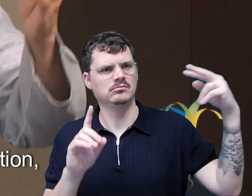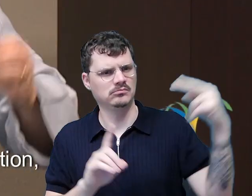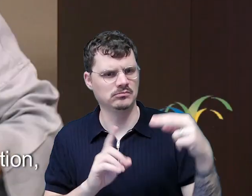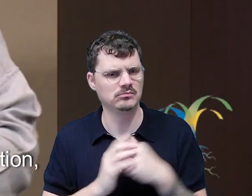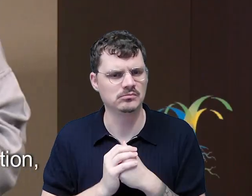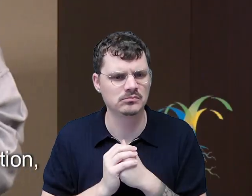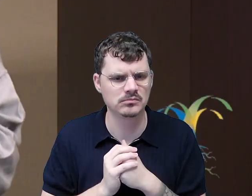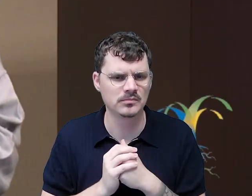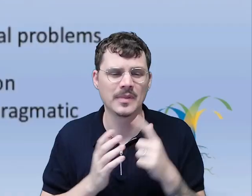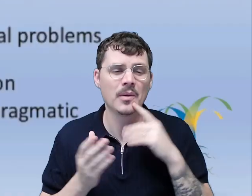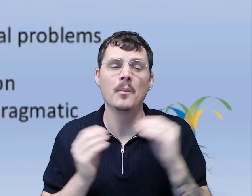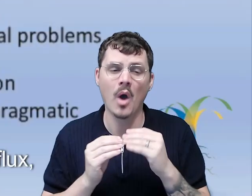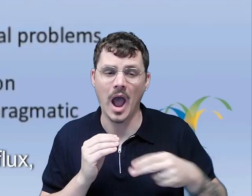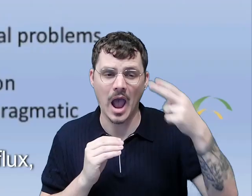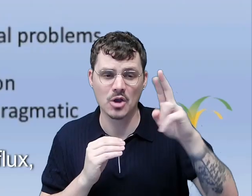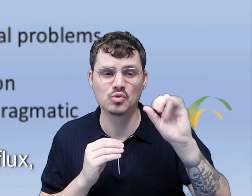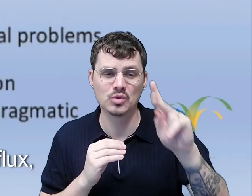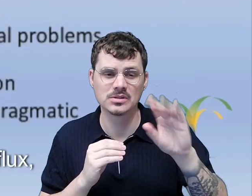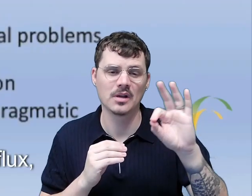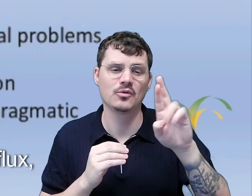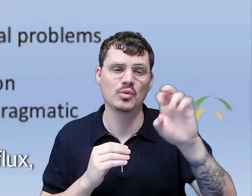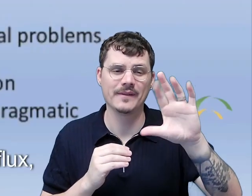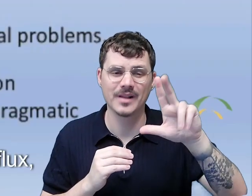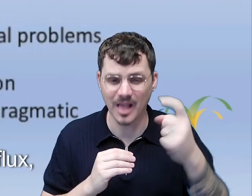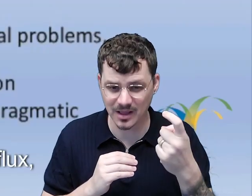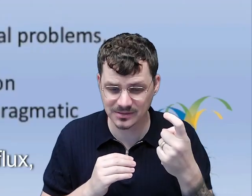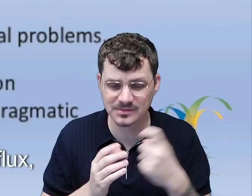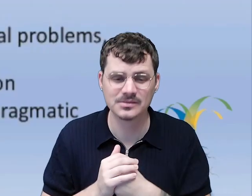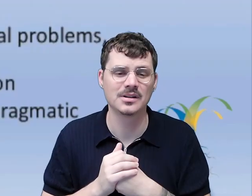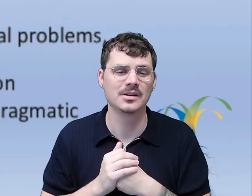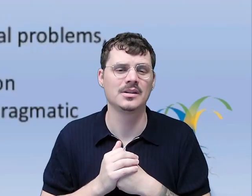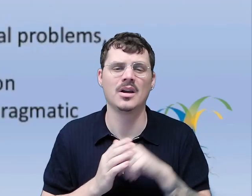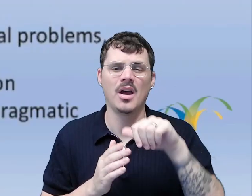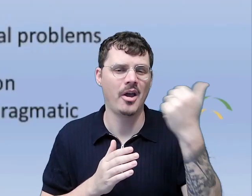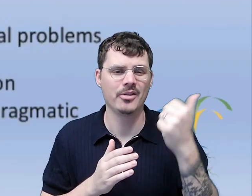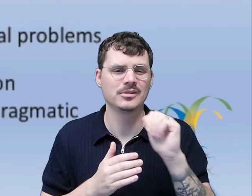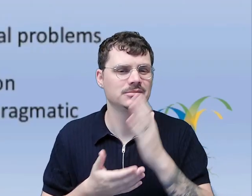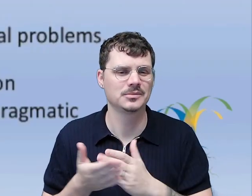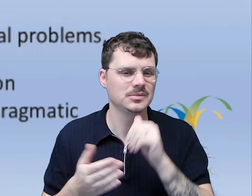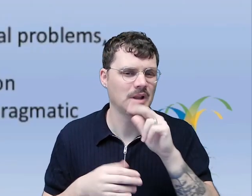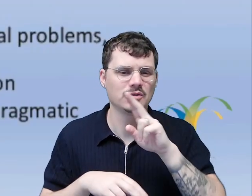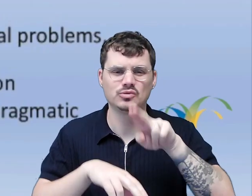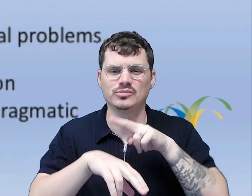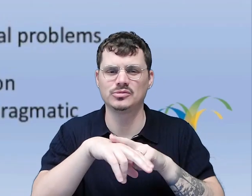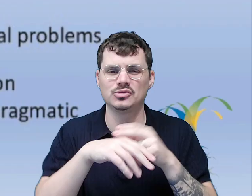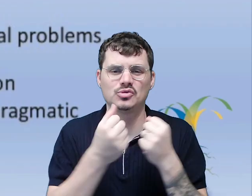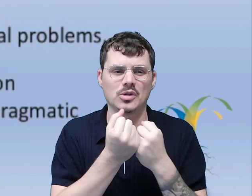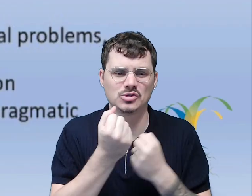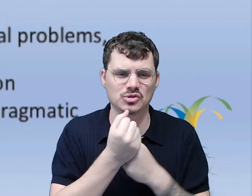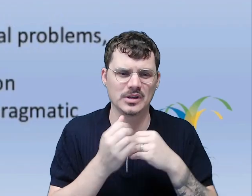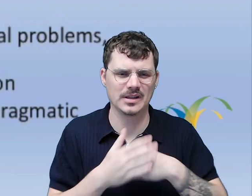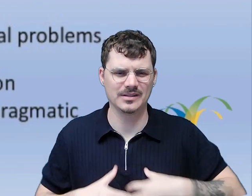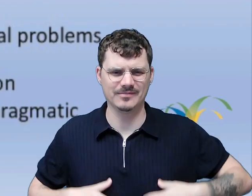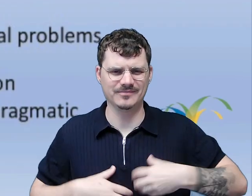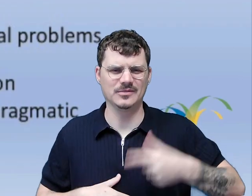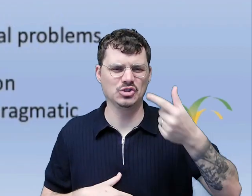general population. There's a much higher risk of reflux, other unusual